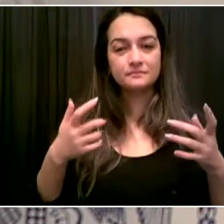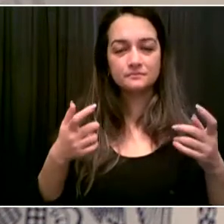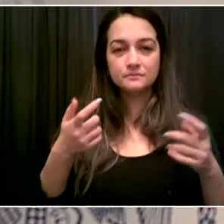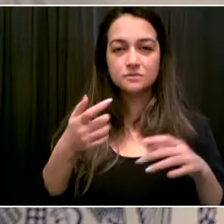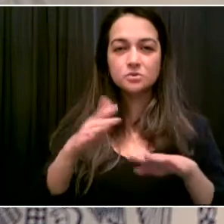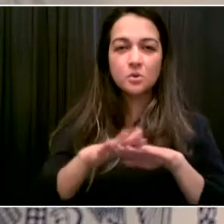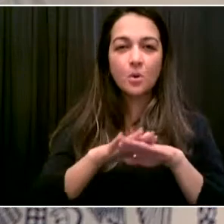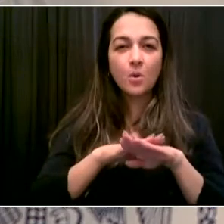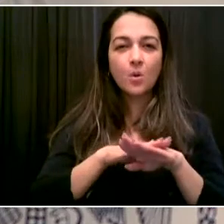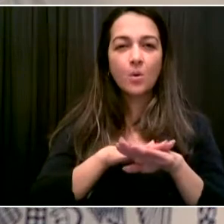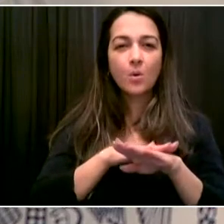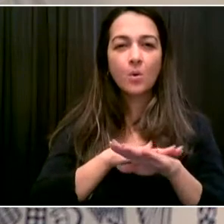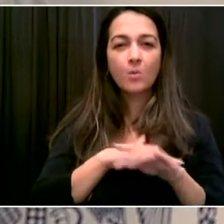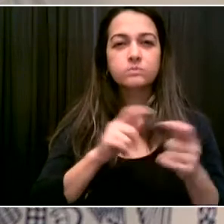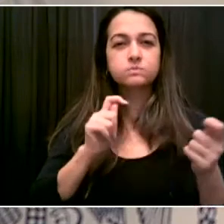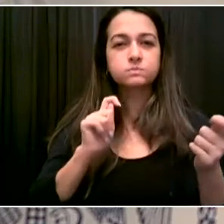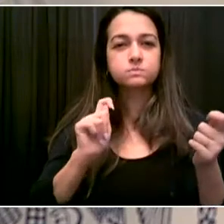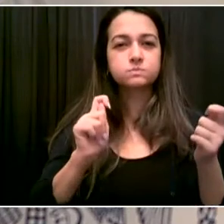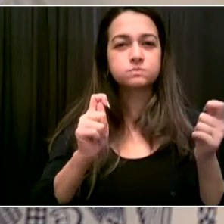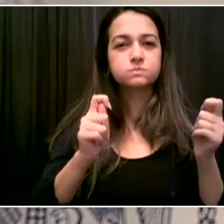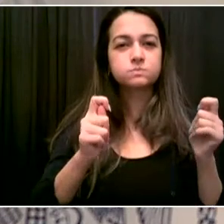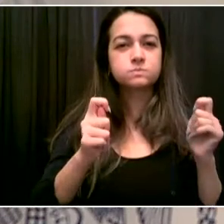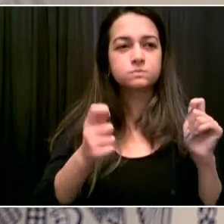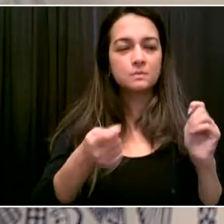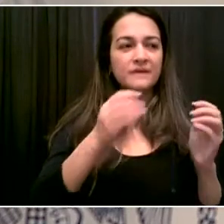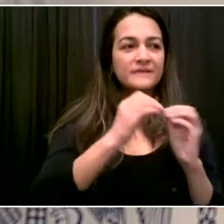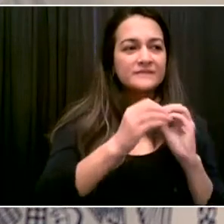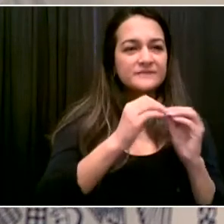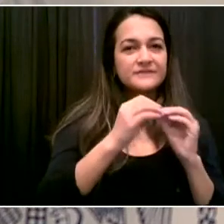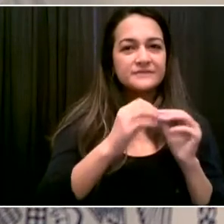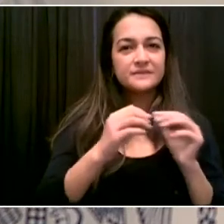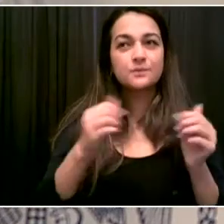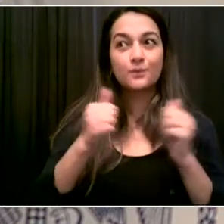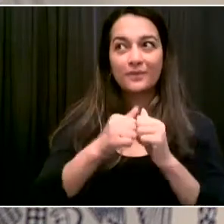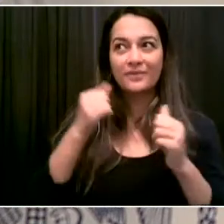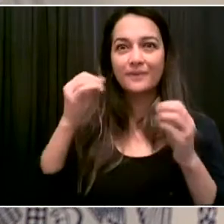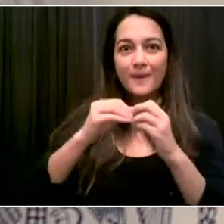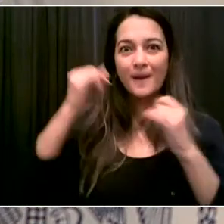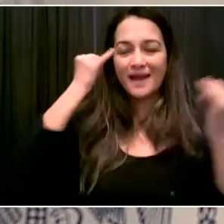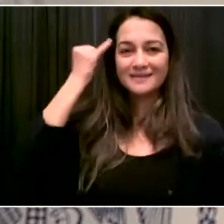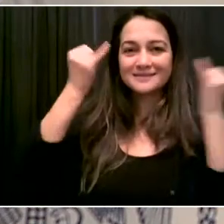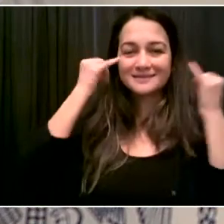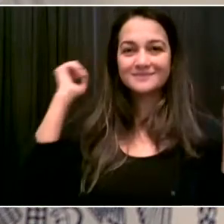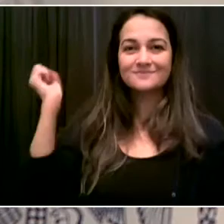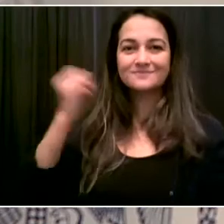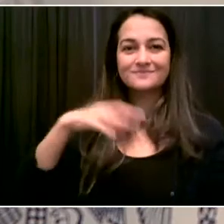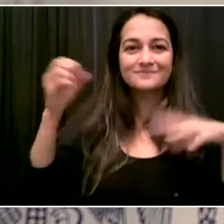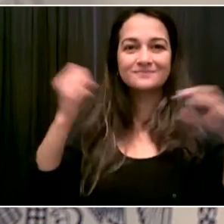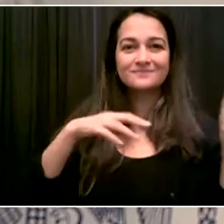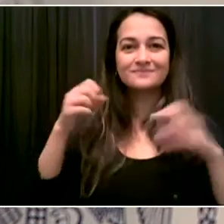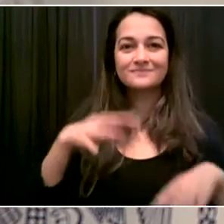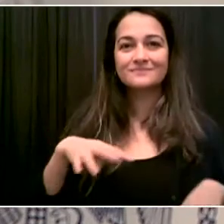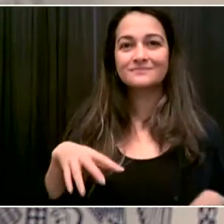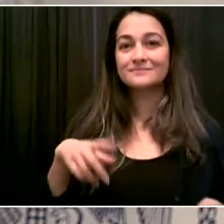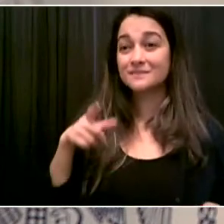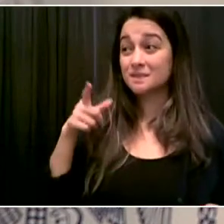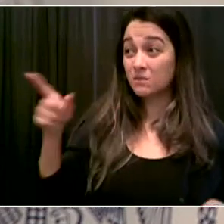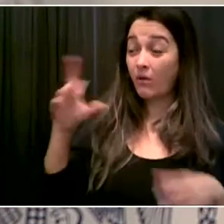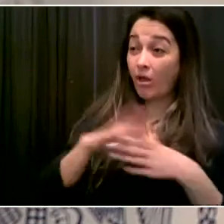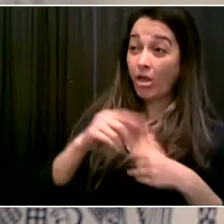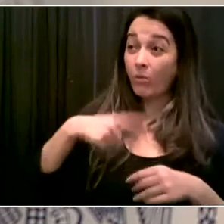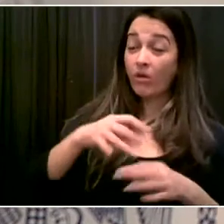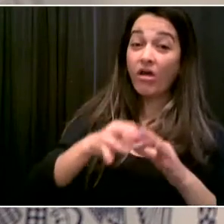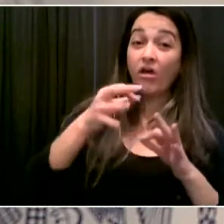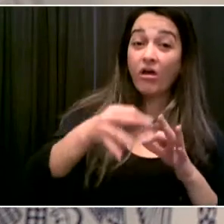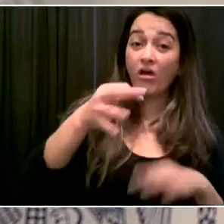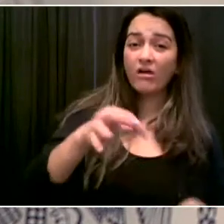quite present. I don't think it's trying to delay the march of history. I think it's trying to forward the march of history. What we need to do for sure is